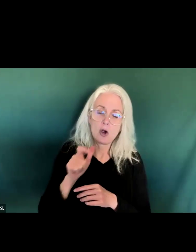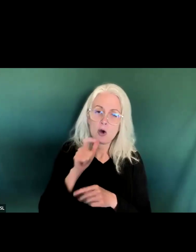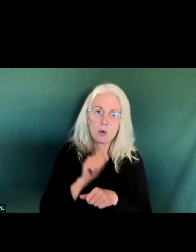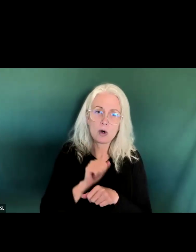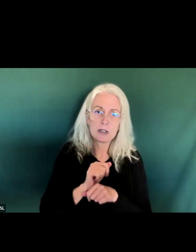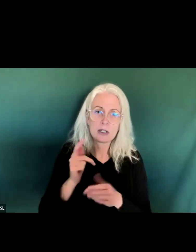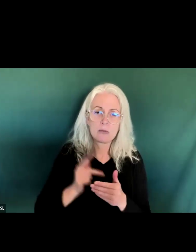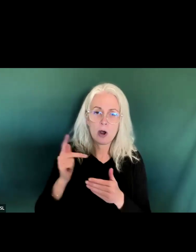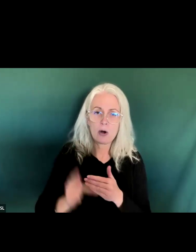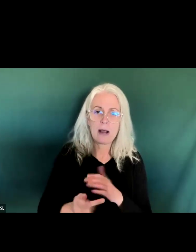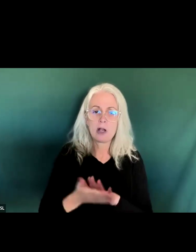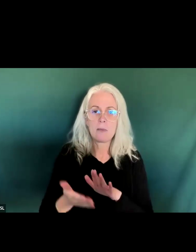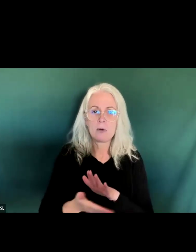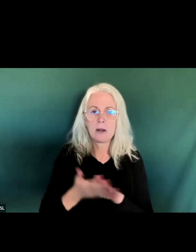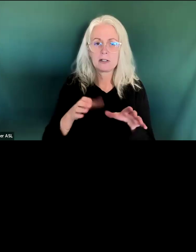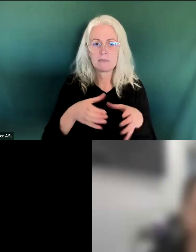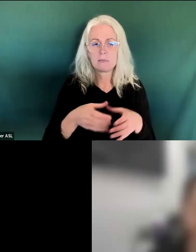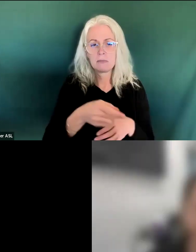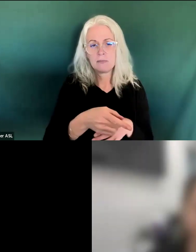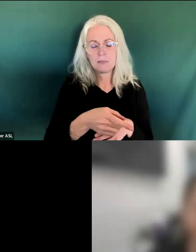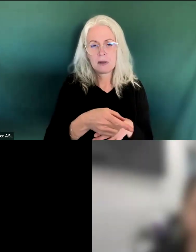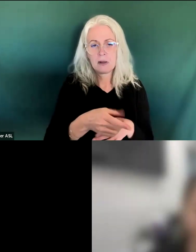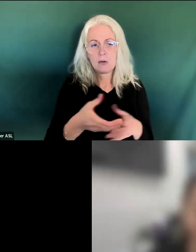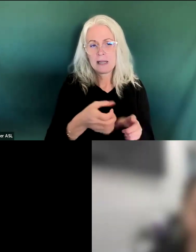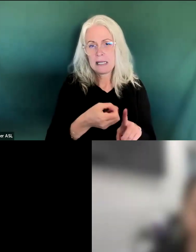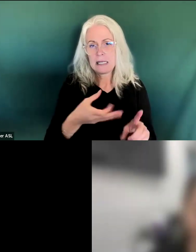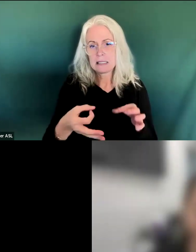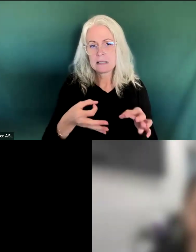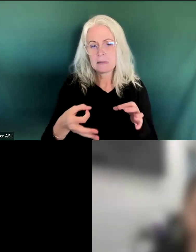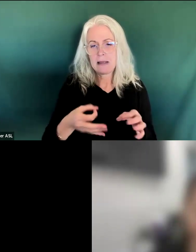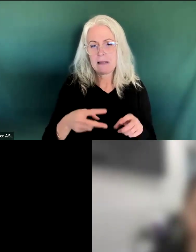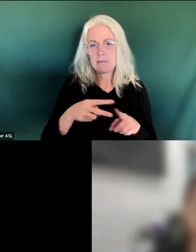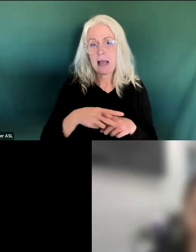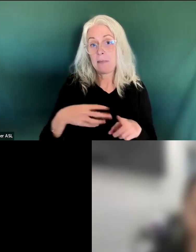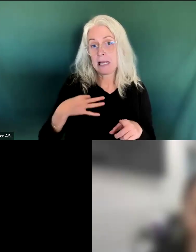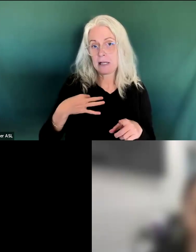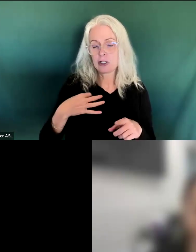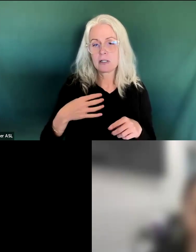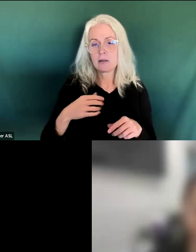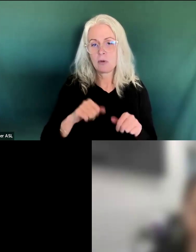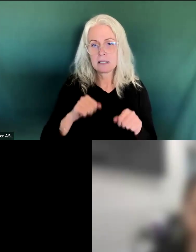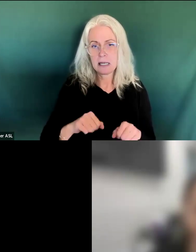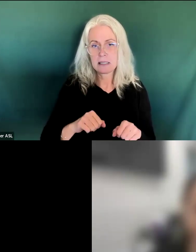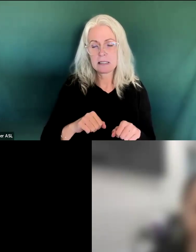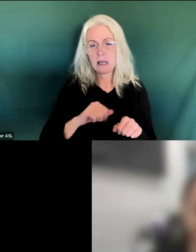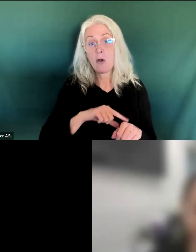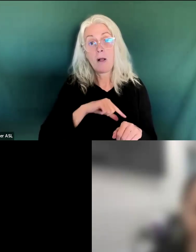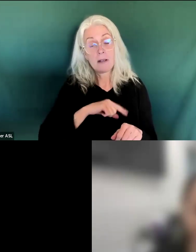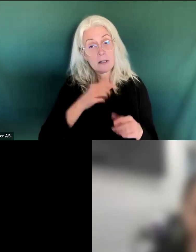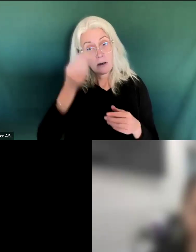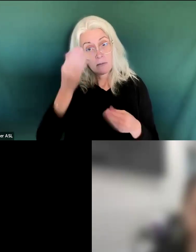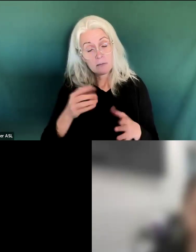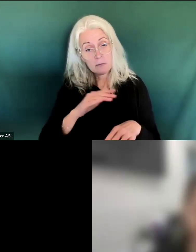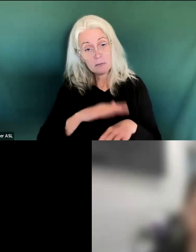program's operations section, will explain the application process, eligibility notifications,